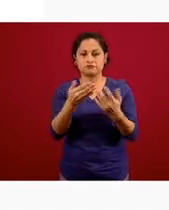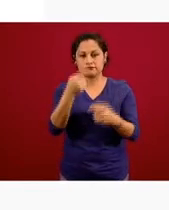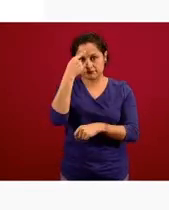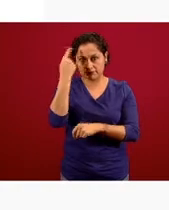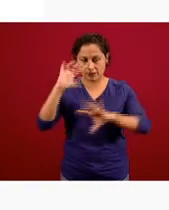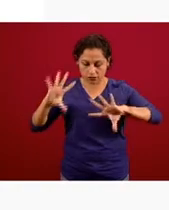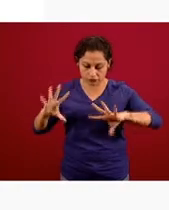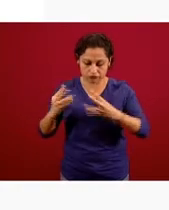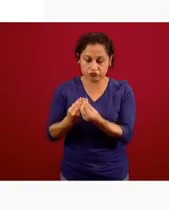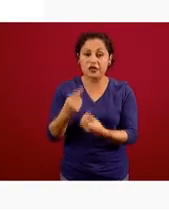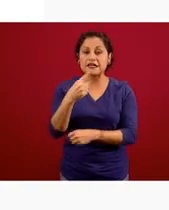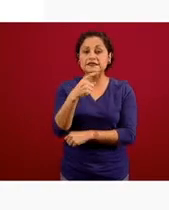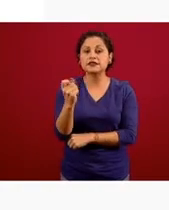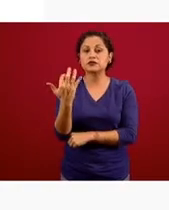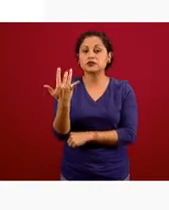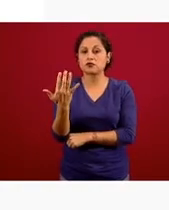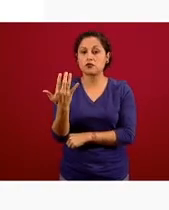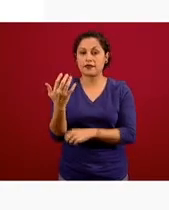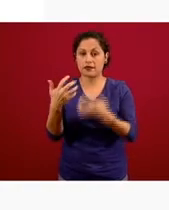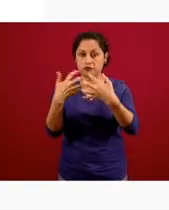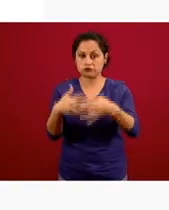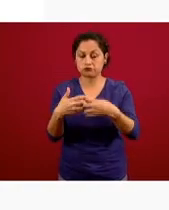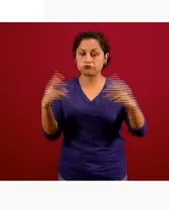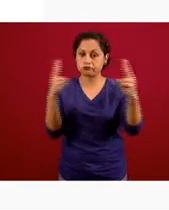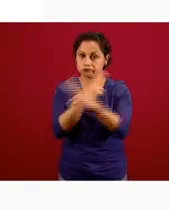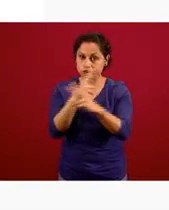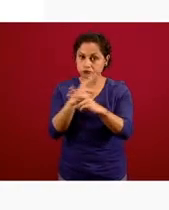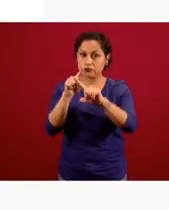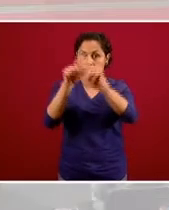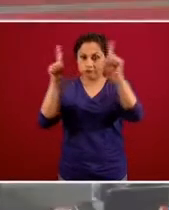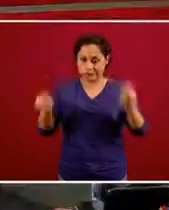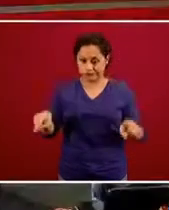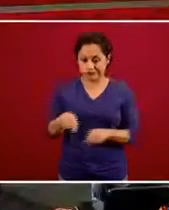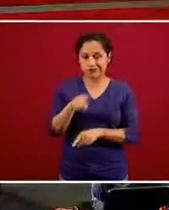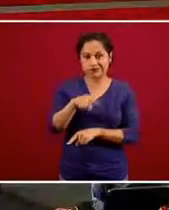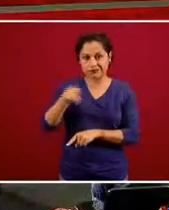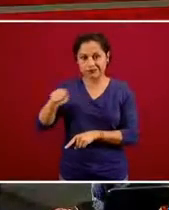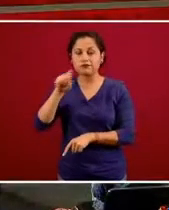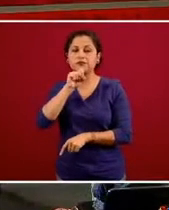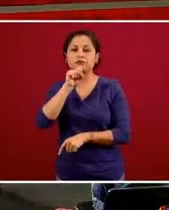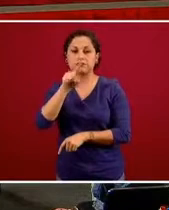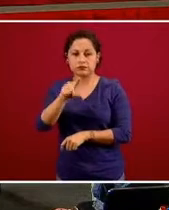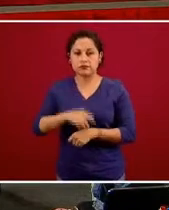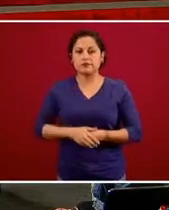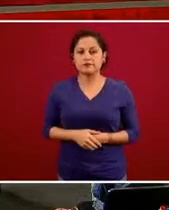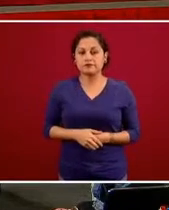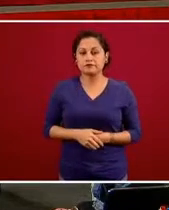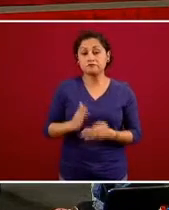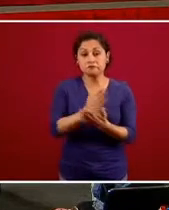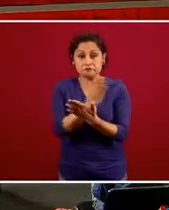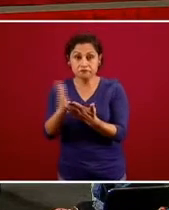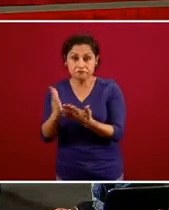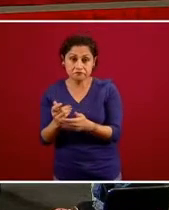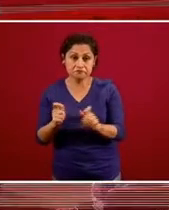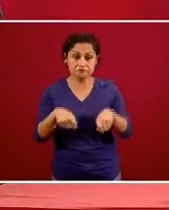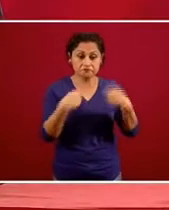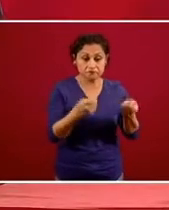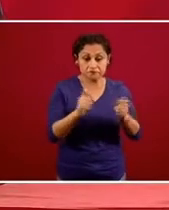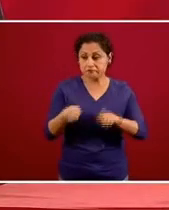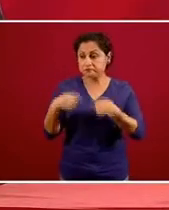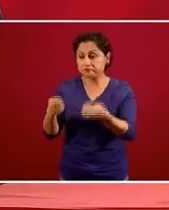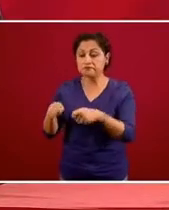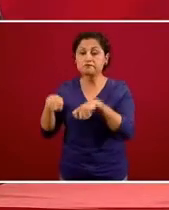and Nutrition. In total, 150 ventilators and monitors that will be distributed. This